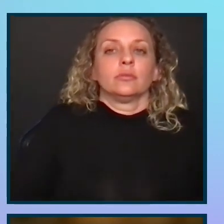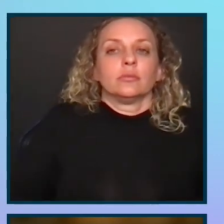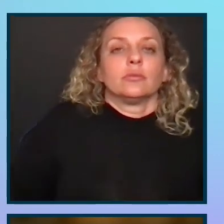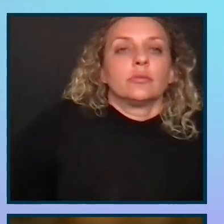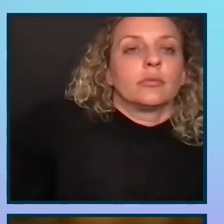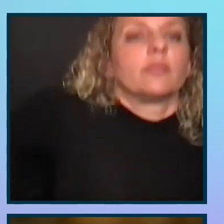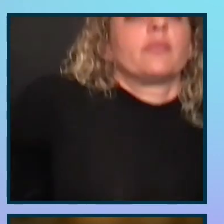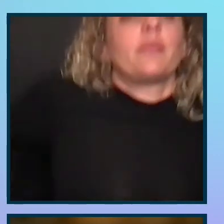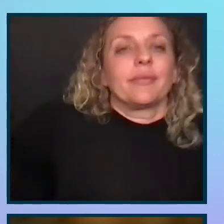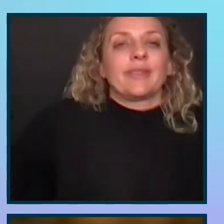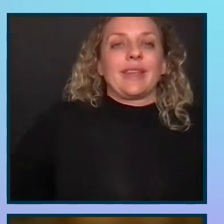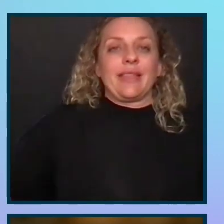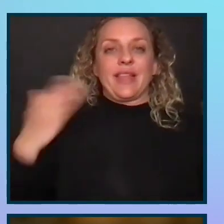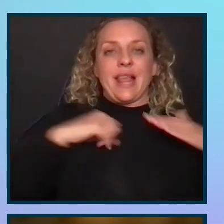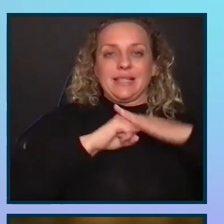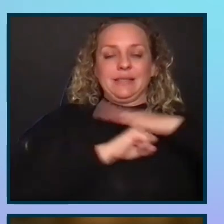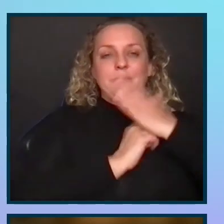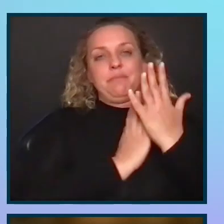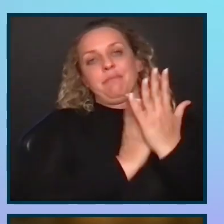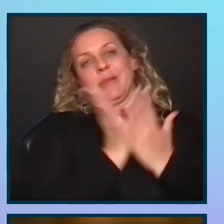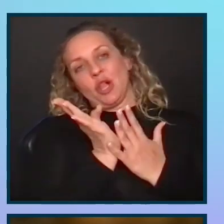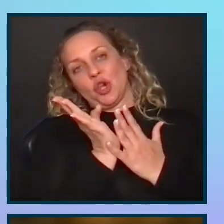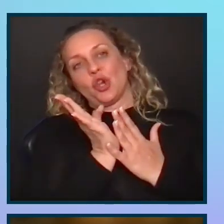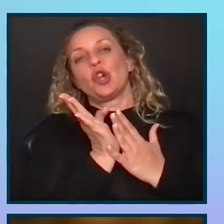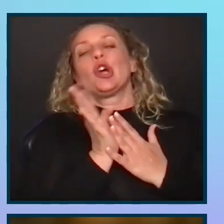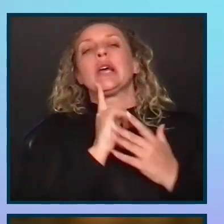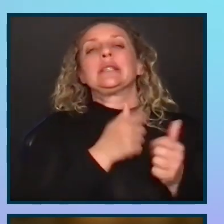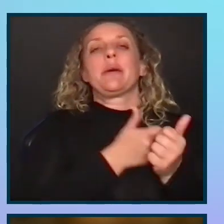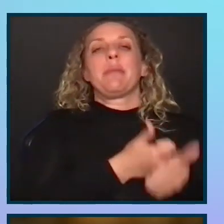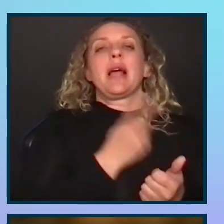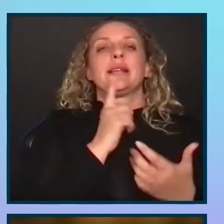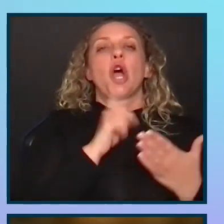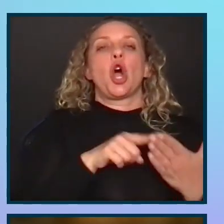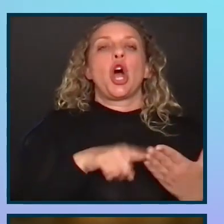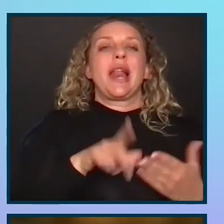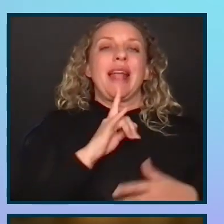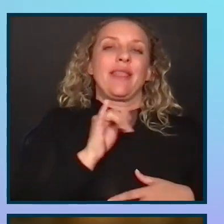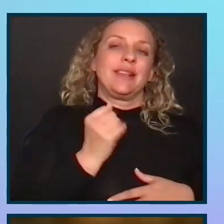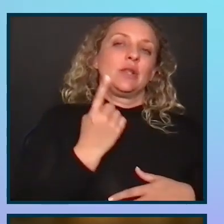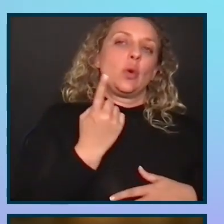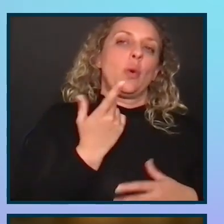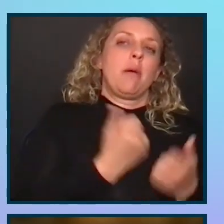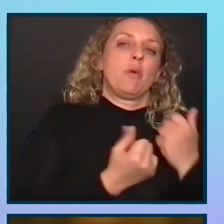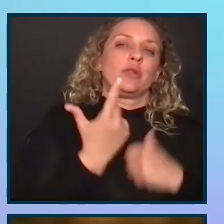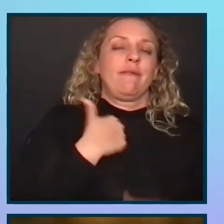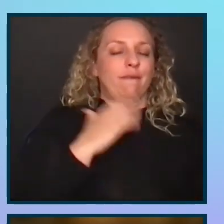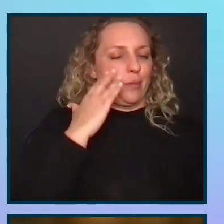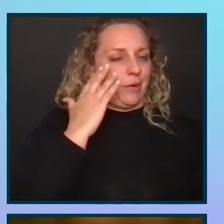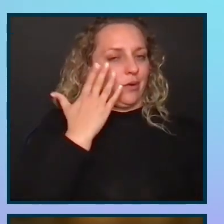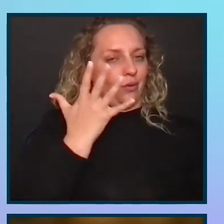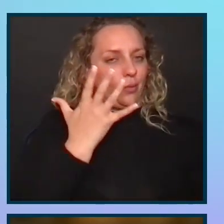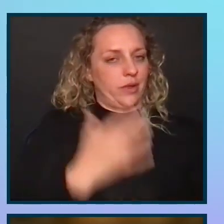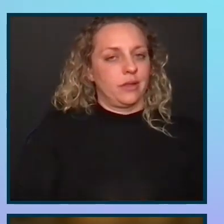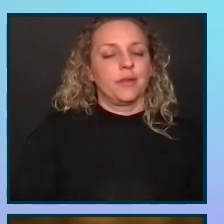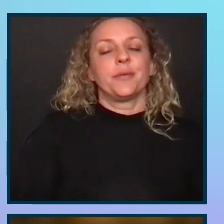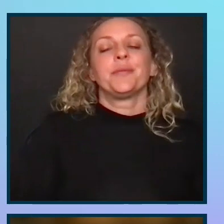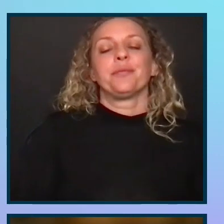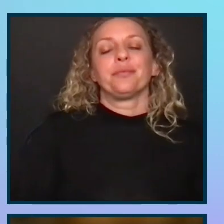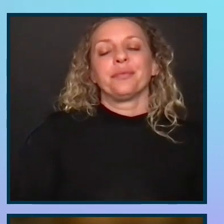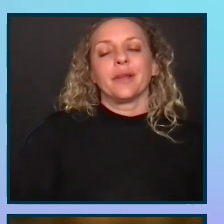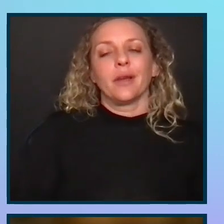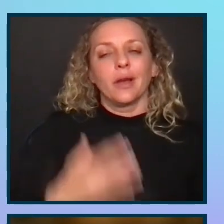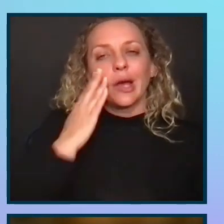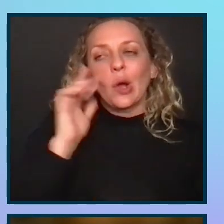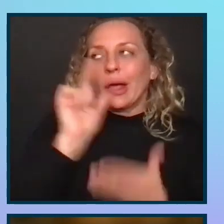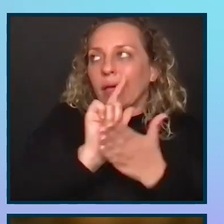Our next pillar is compliance and auditing. And so this is the one that I think most of us are familiar with. We know what the